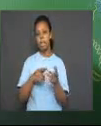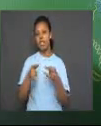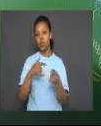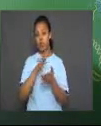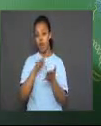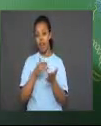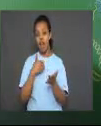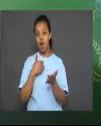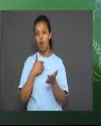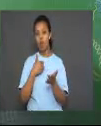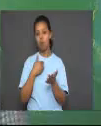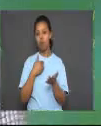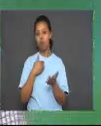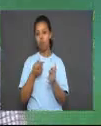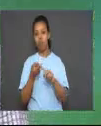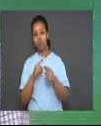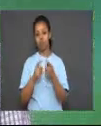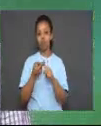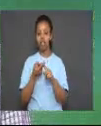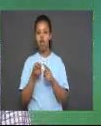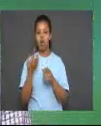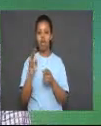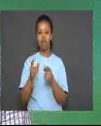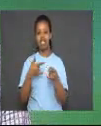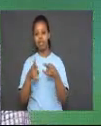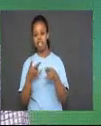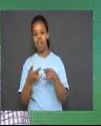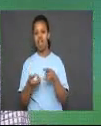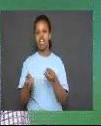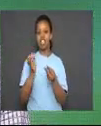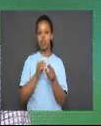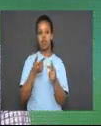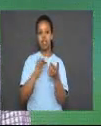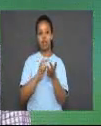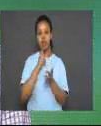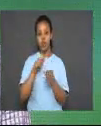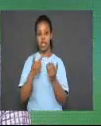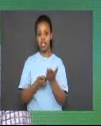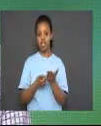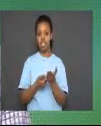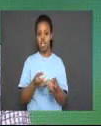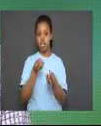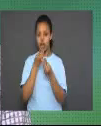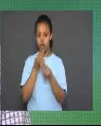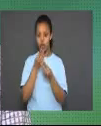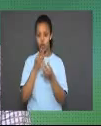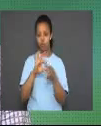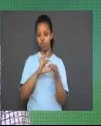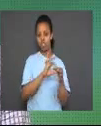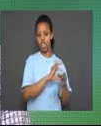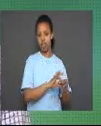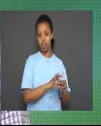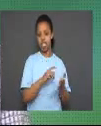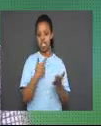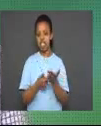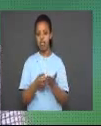greatly increased. The simple food chains of the early pioneer